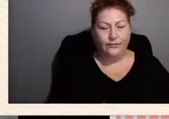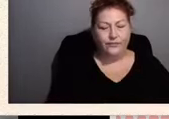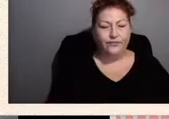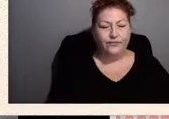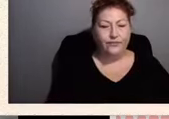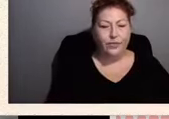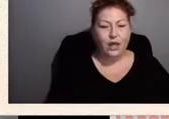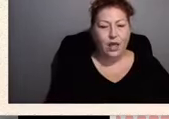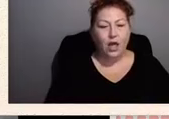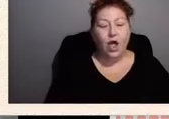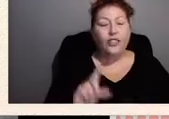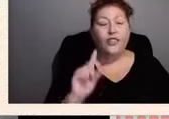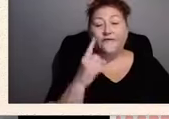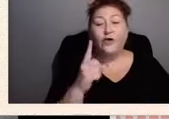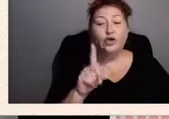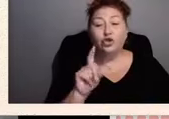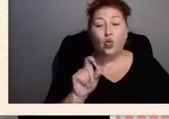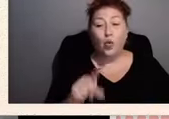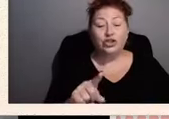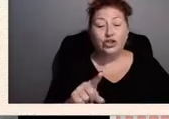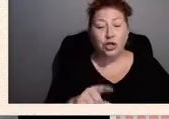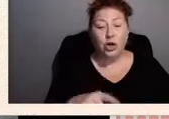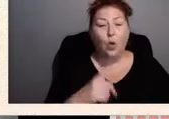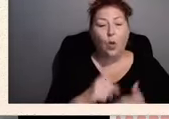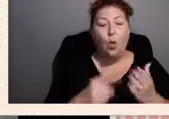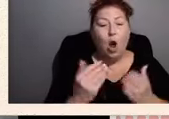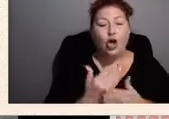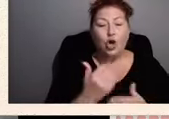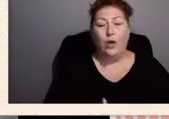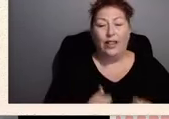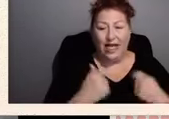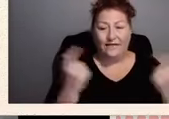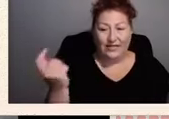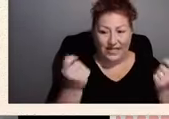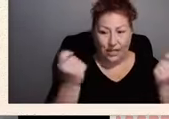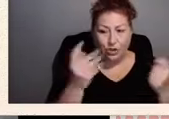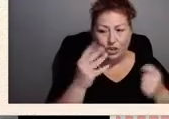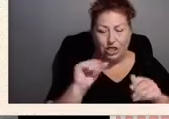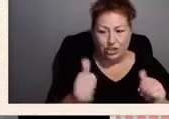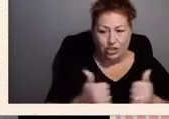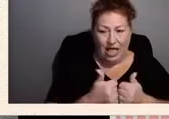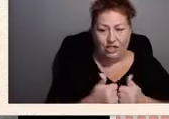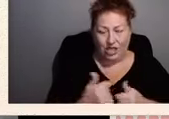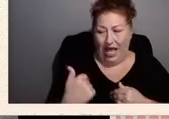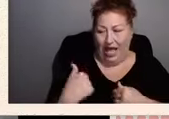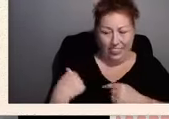The first question is, what new life celebrations and challenges have I had this year?